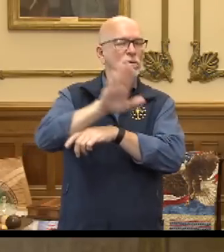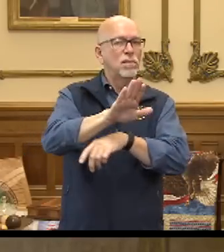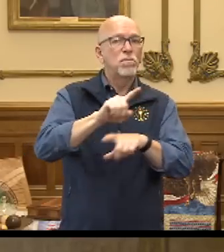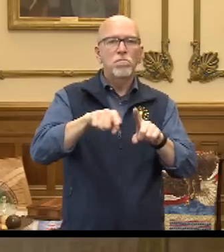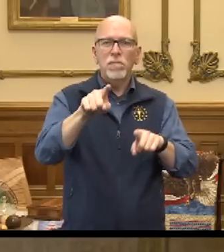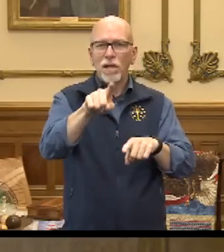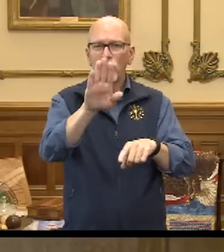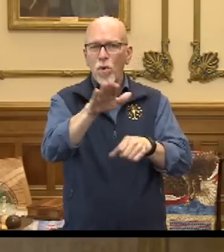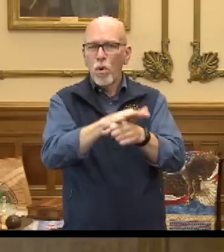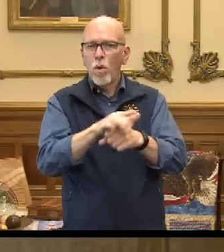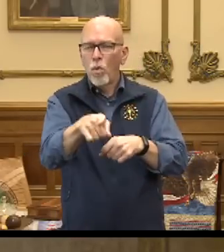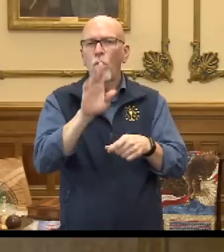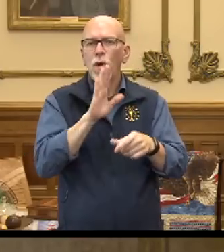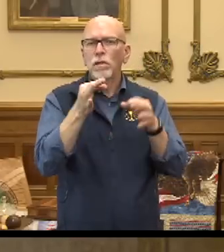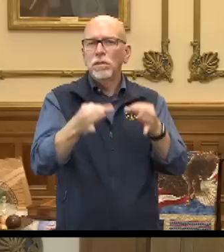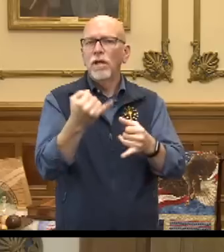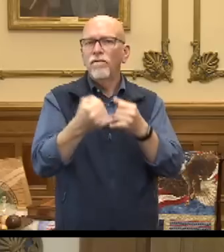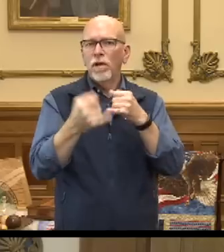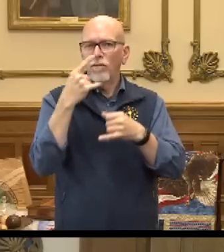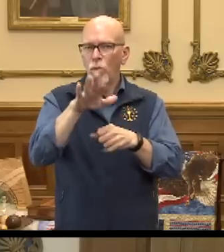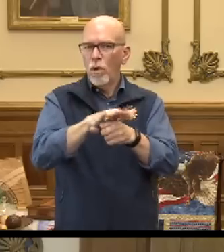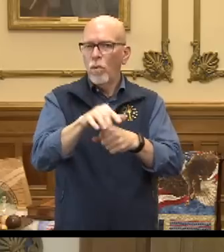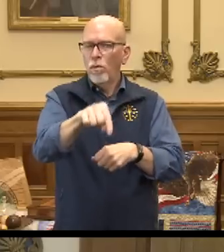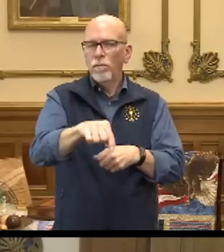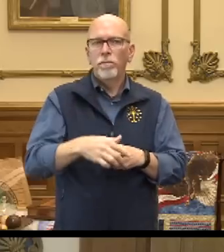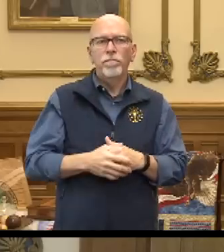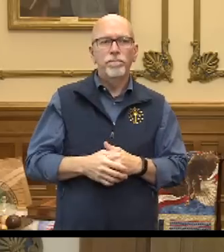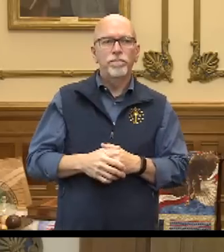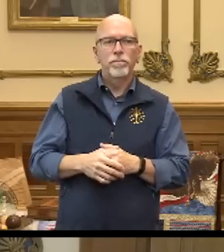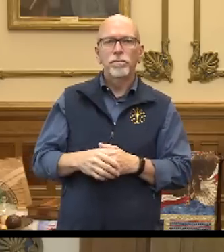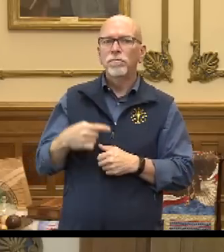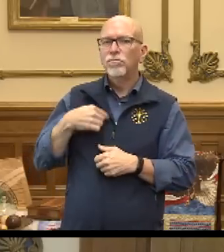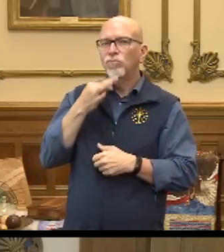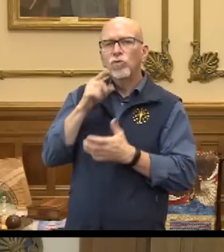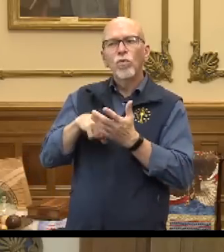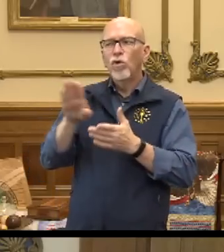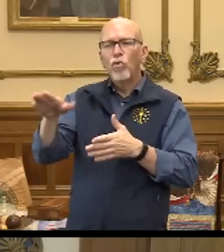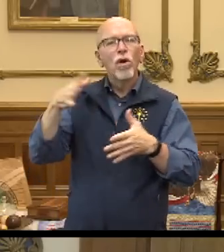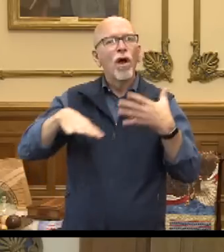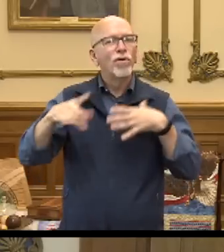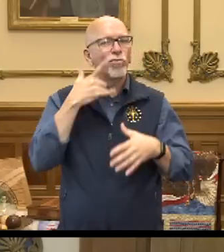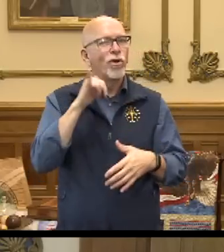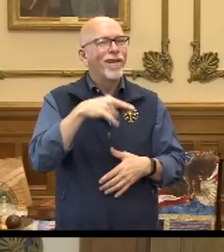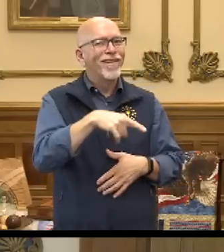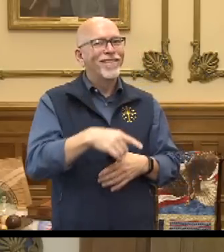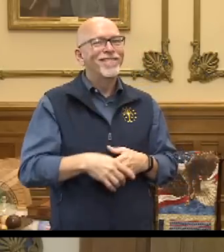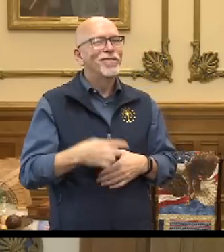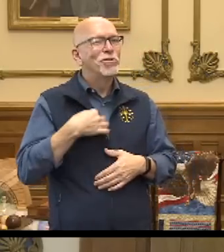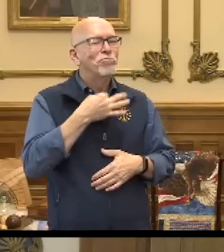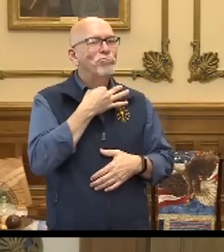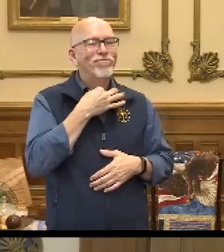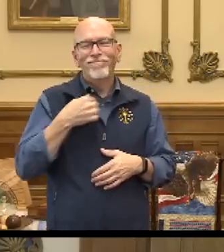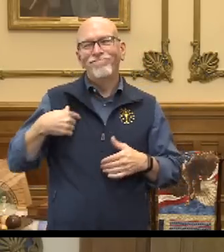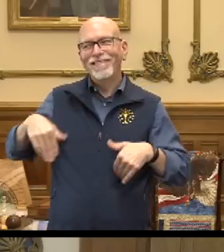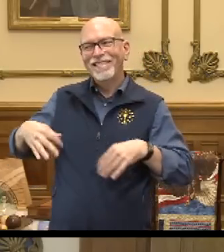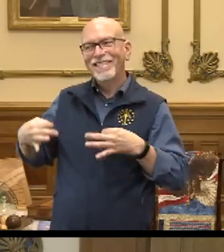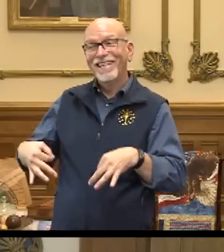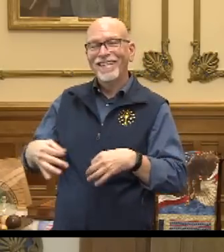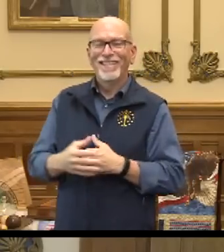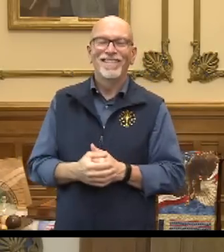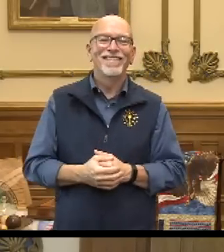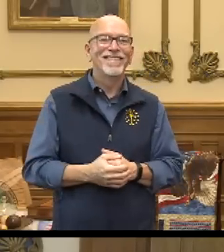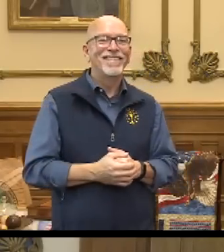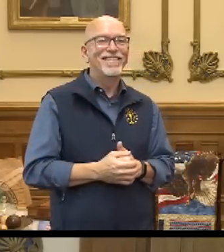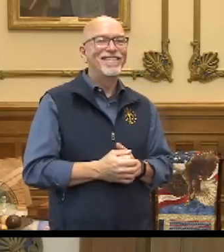your local public health officials also. curious to what your costume will be. We'll have to wait to be continued. Haven't decided, Governor.